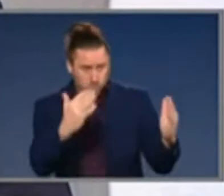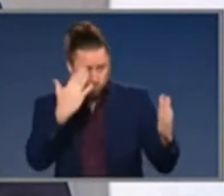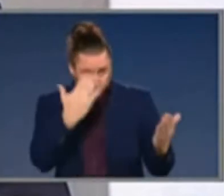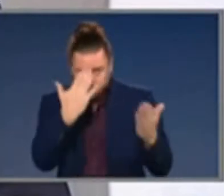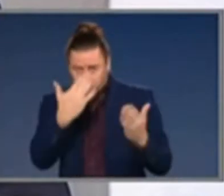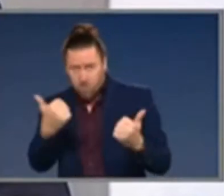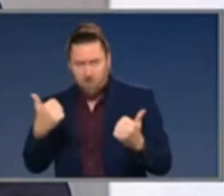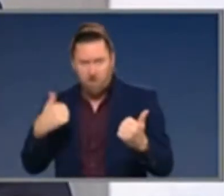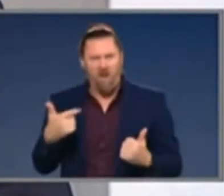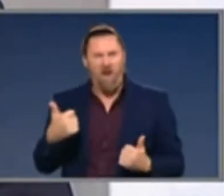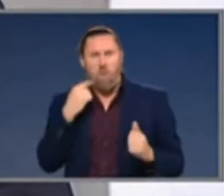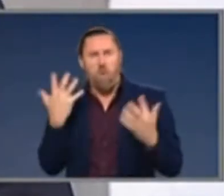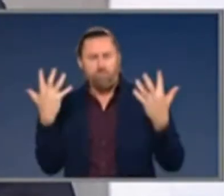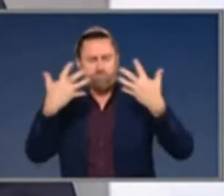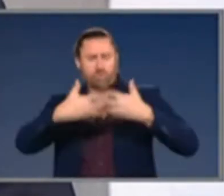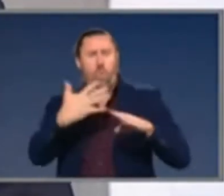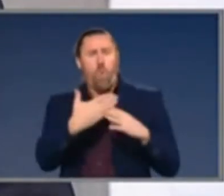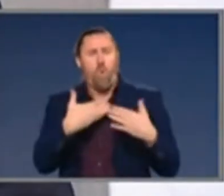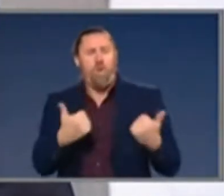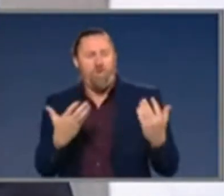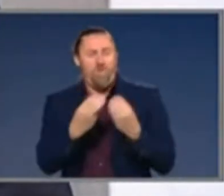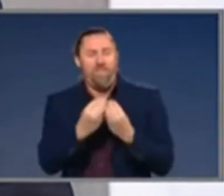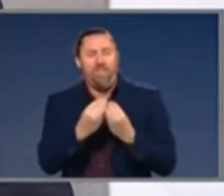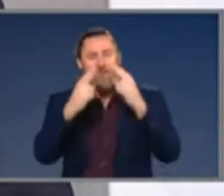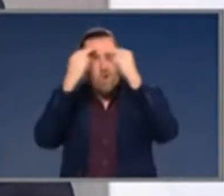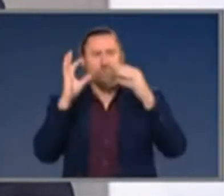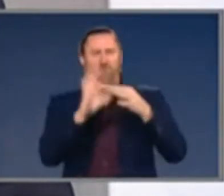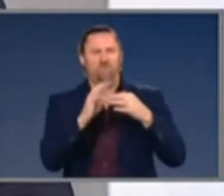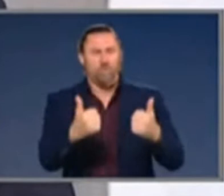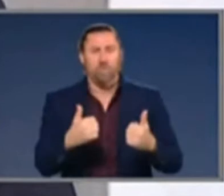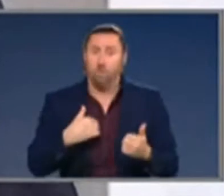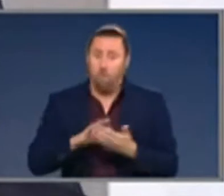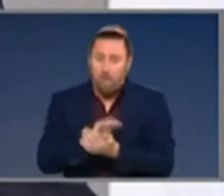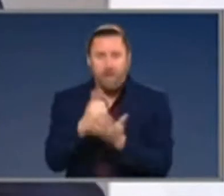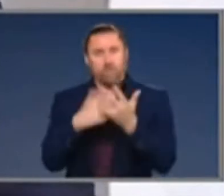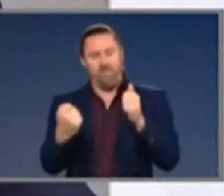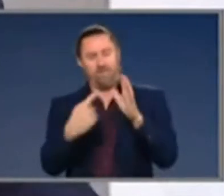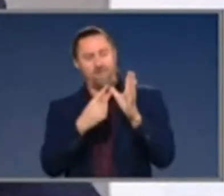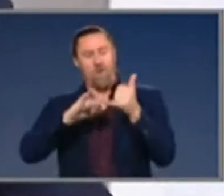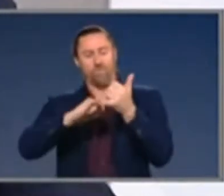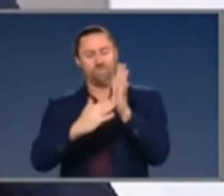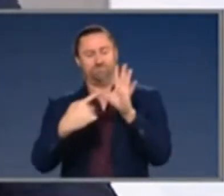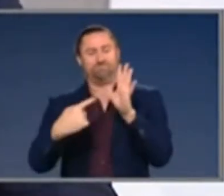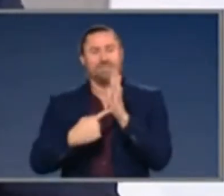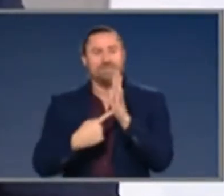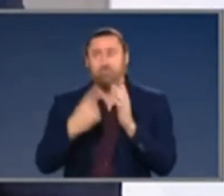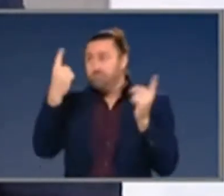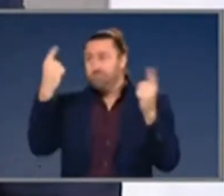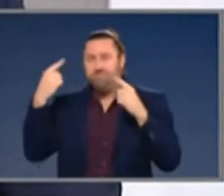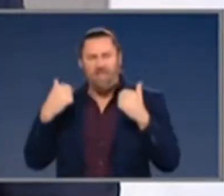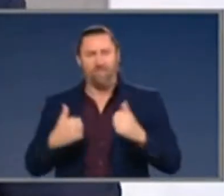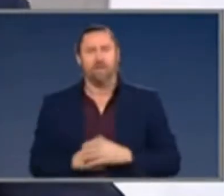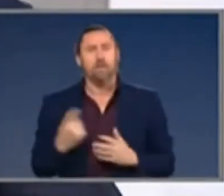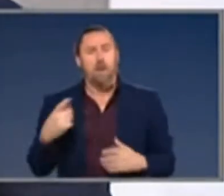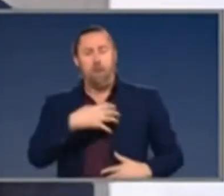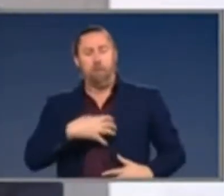something that they can supplement very, very effectively. And we welcome that support as well, and that has been arranged, of course, by